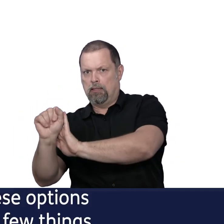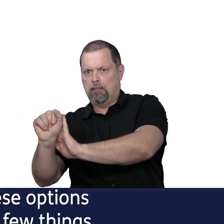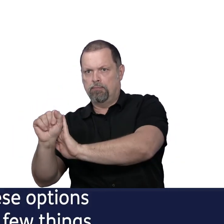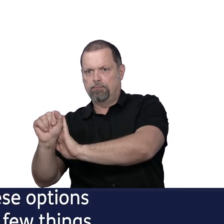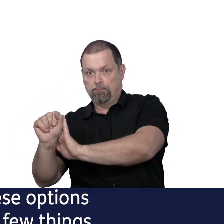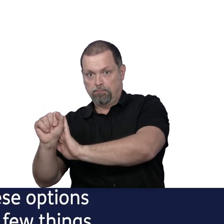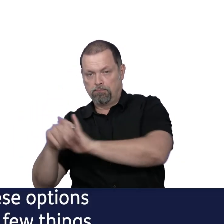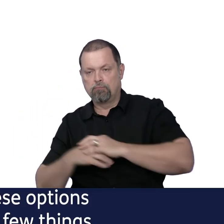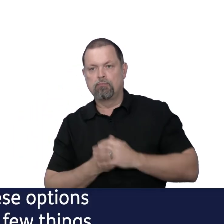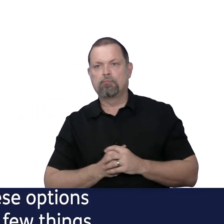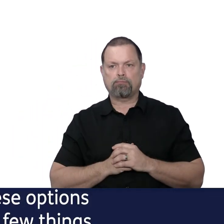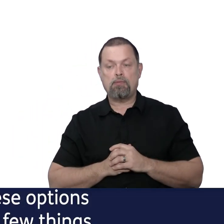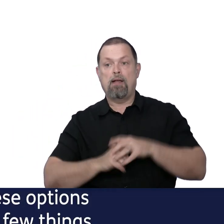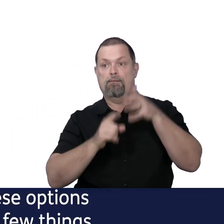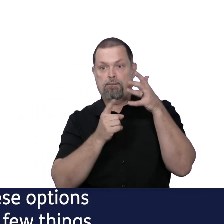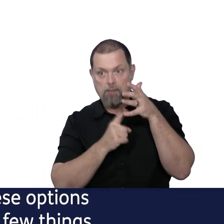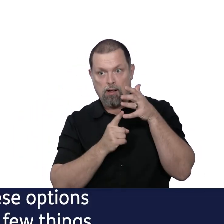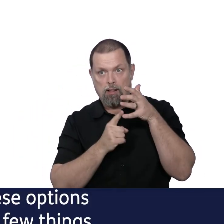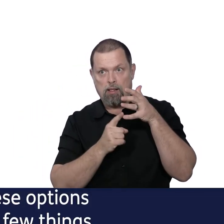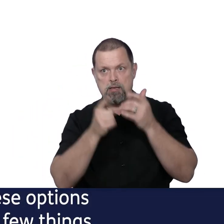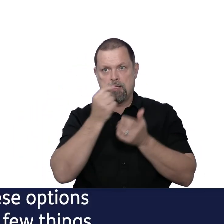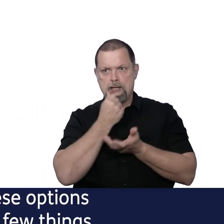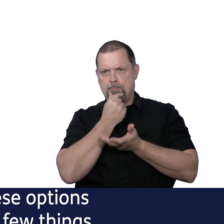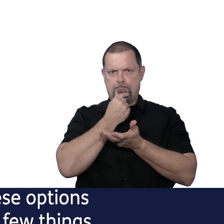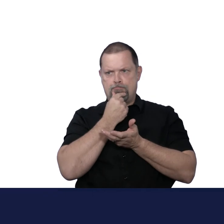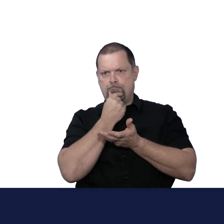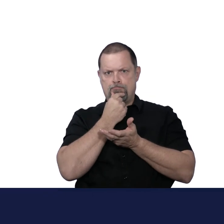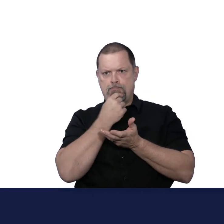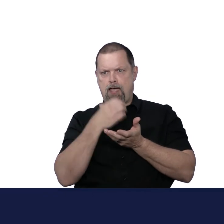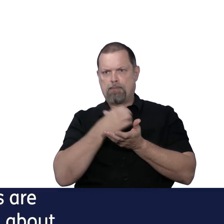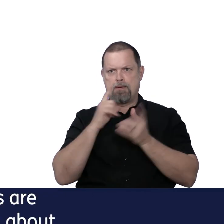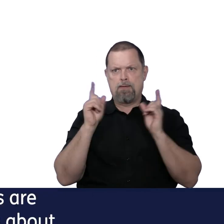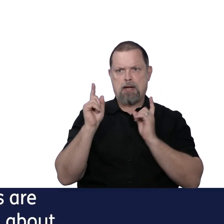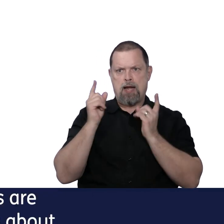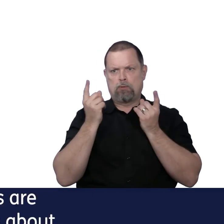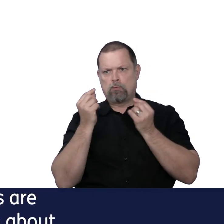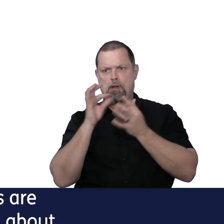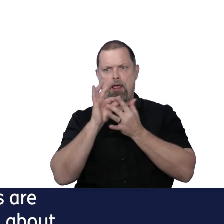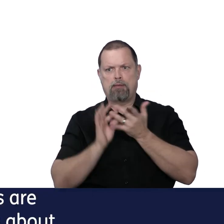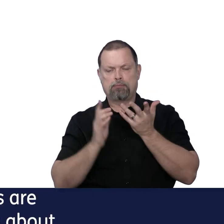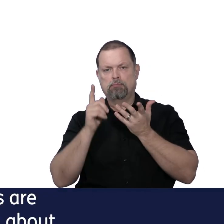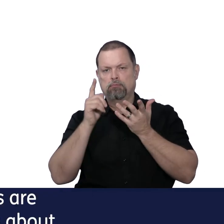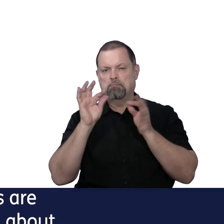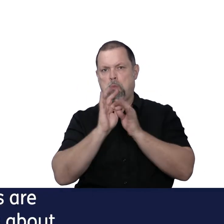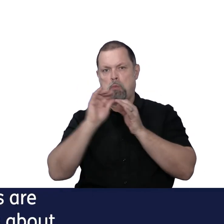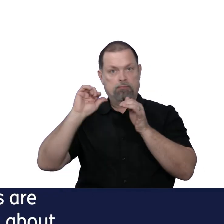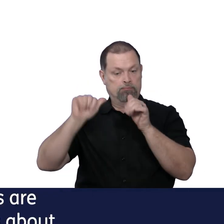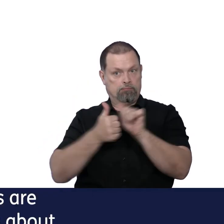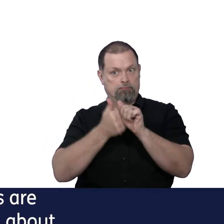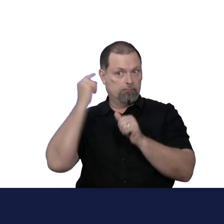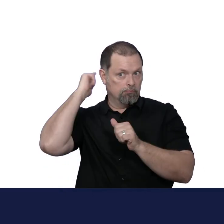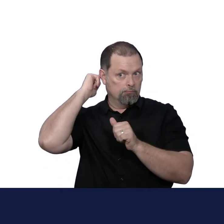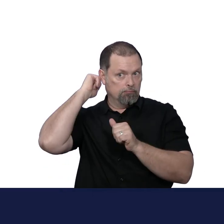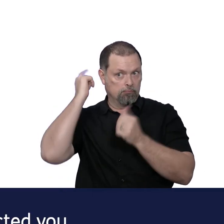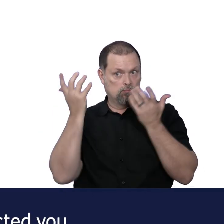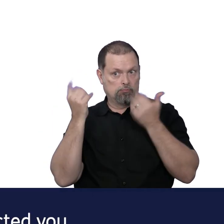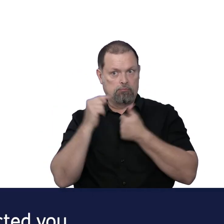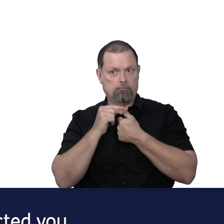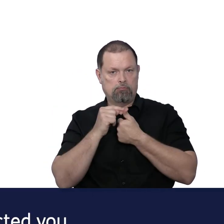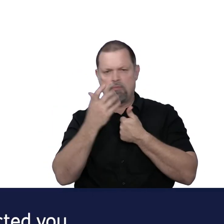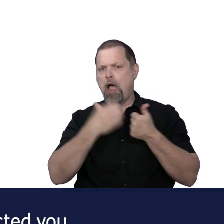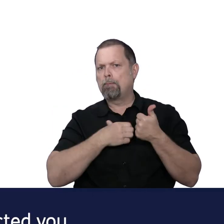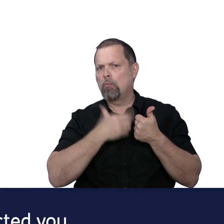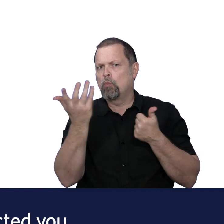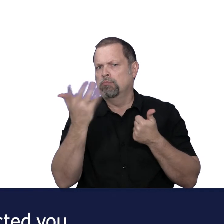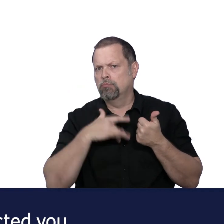Fifth, deciding which of these options to choose will depend on a few things. Some of these things are what your complaint is about, how the